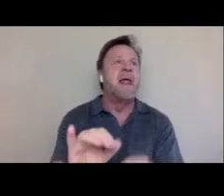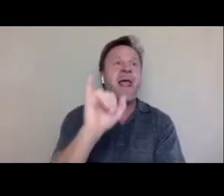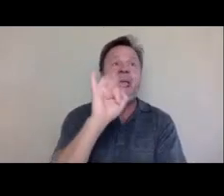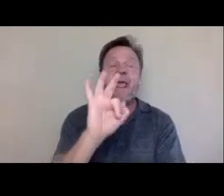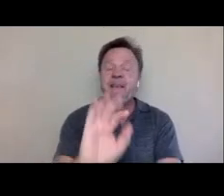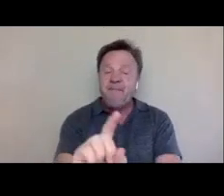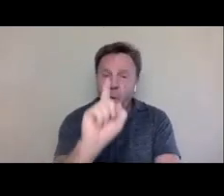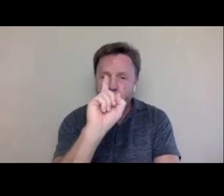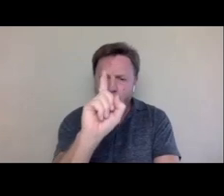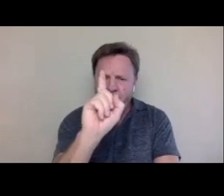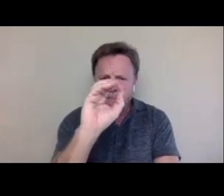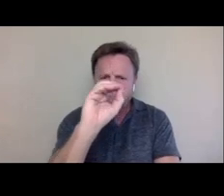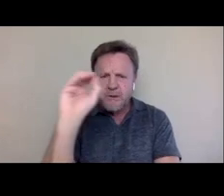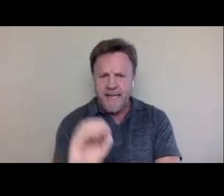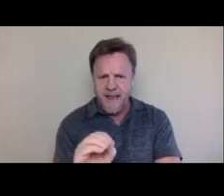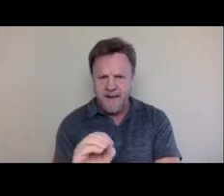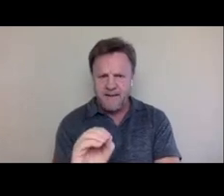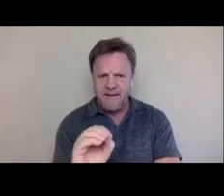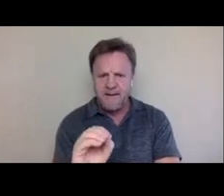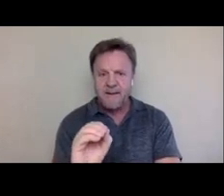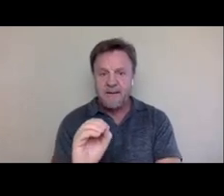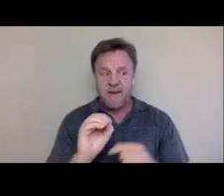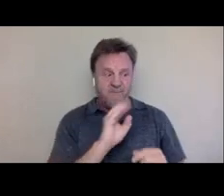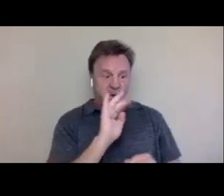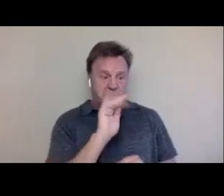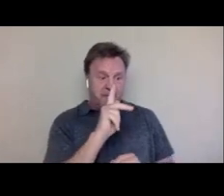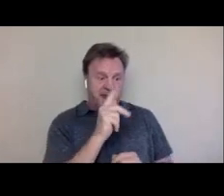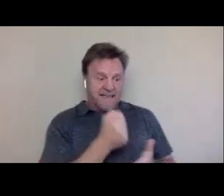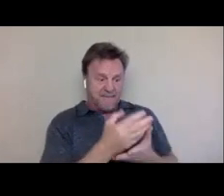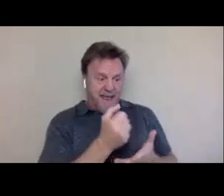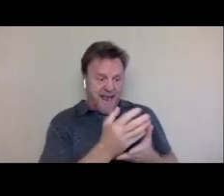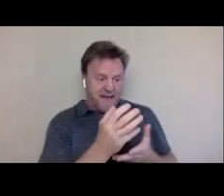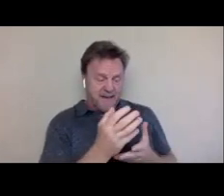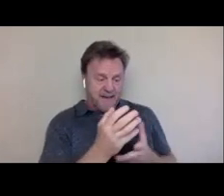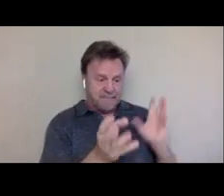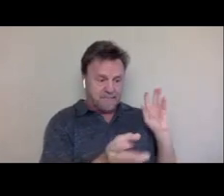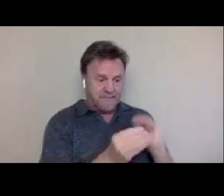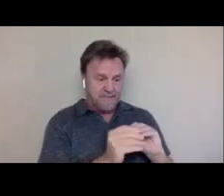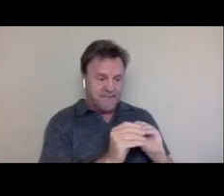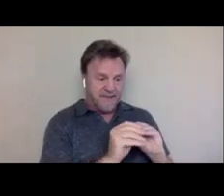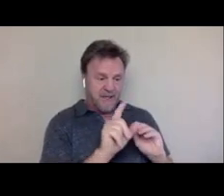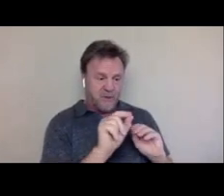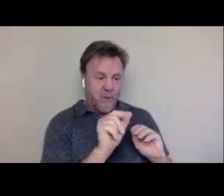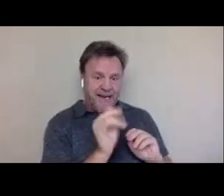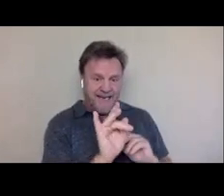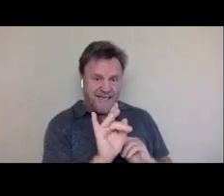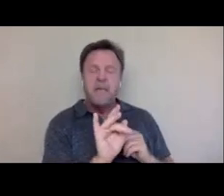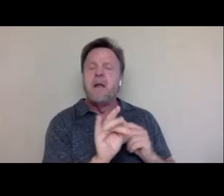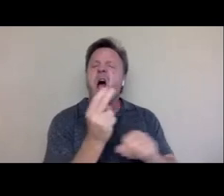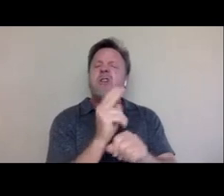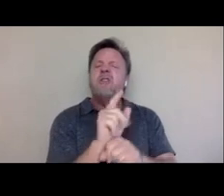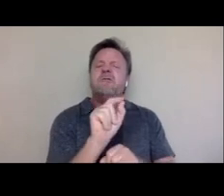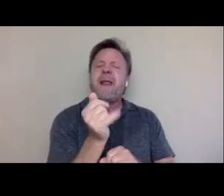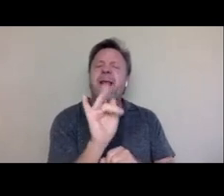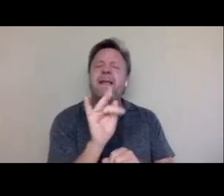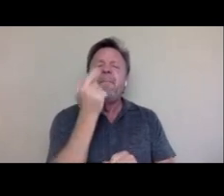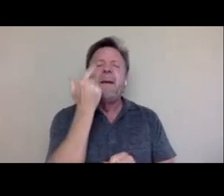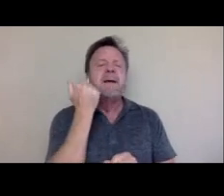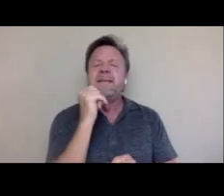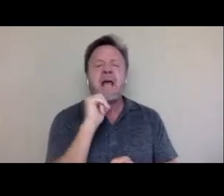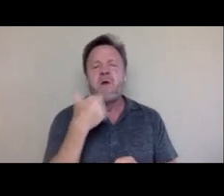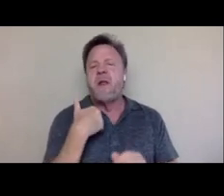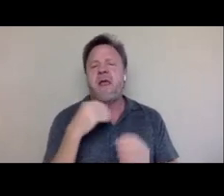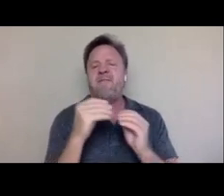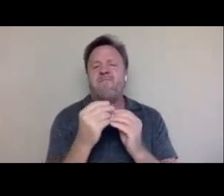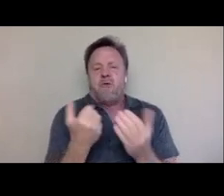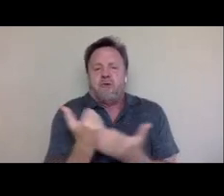1% of what banks spent in 2018, I use 2018 because I don't have more current